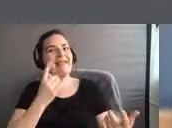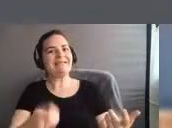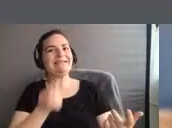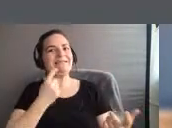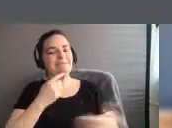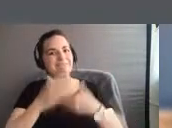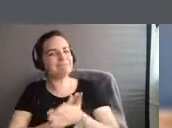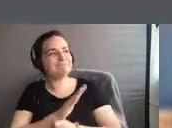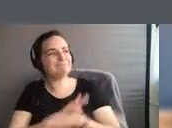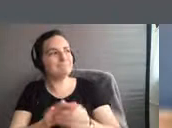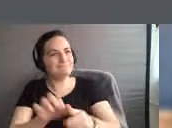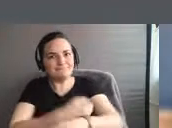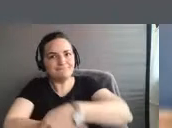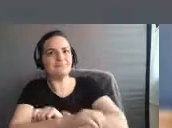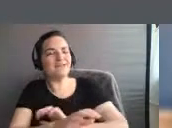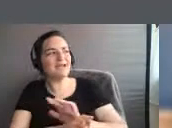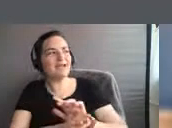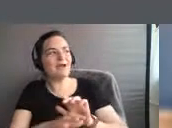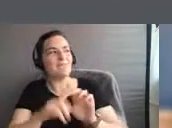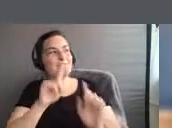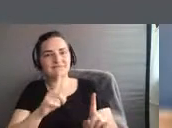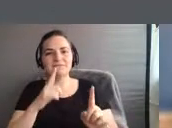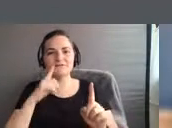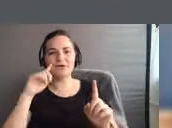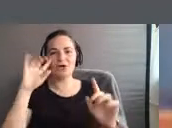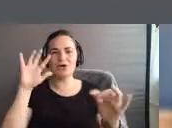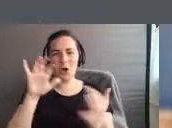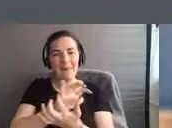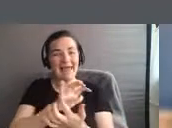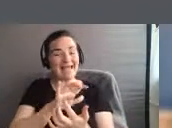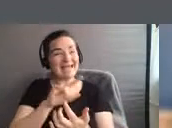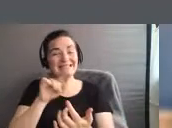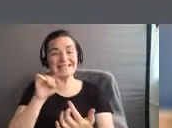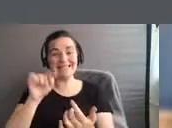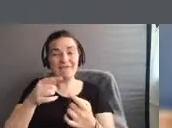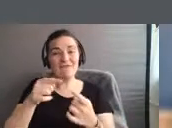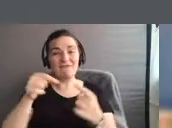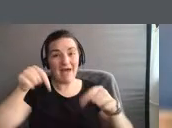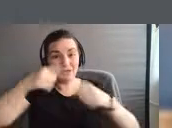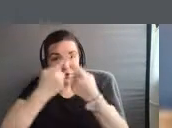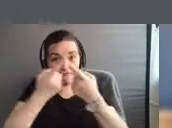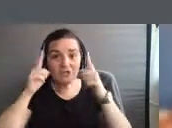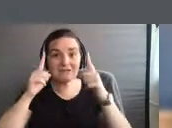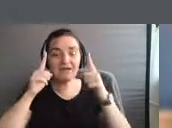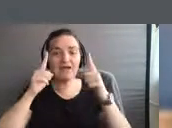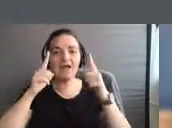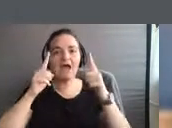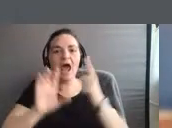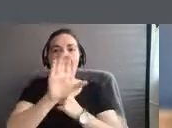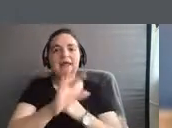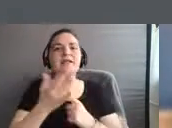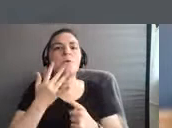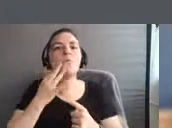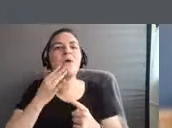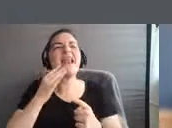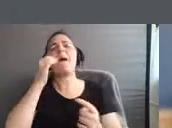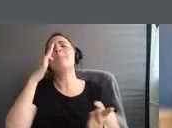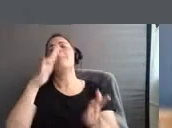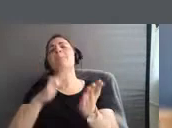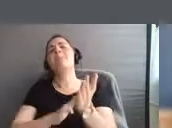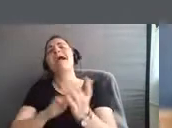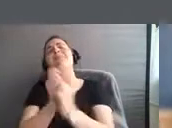university is that we're giving her hand-in dates months away, and she's